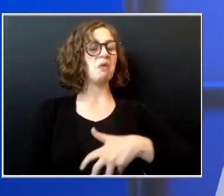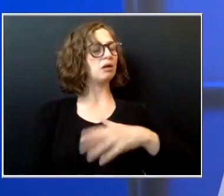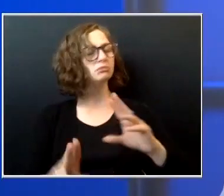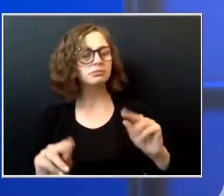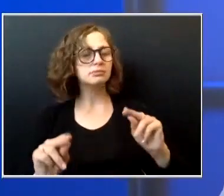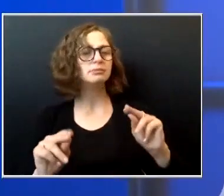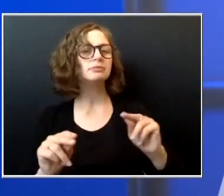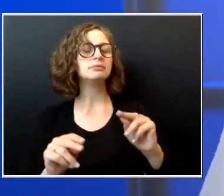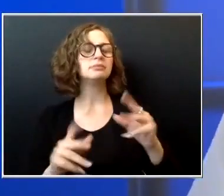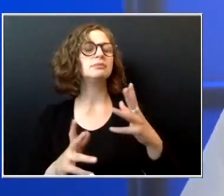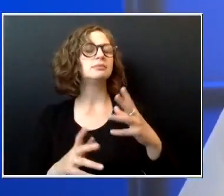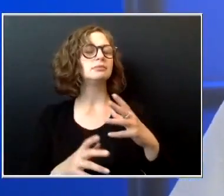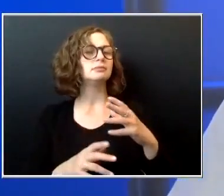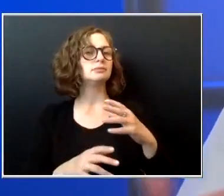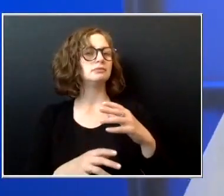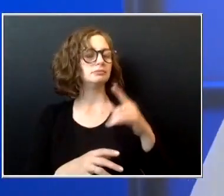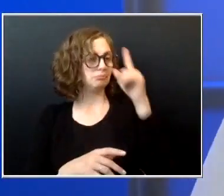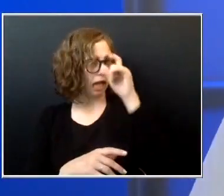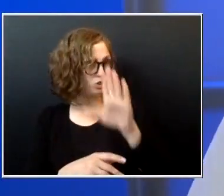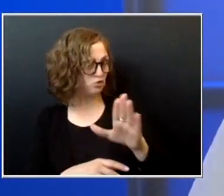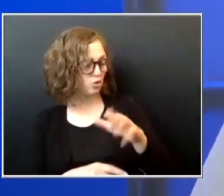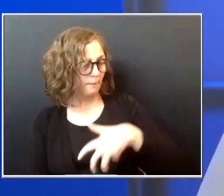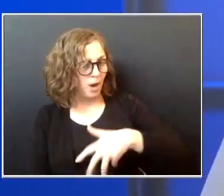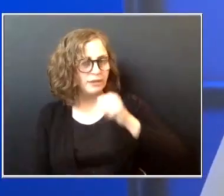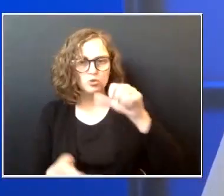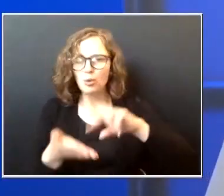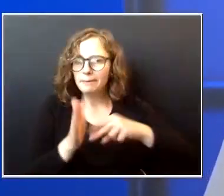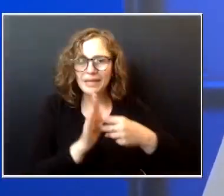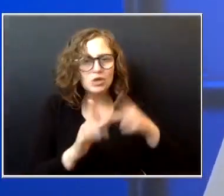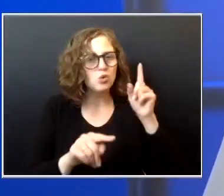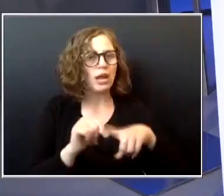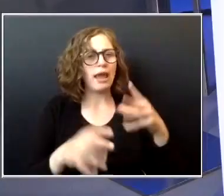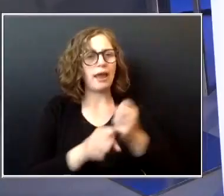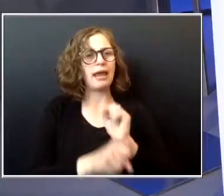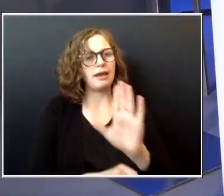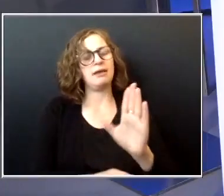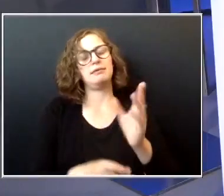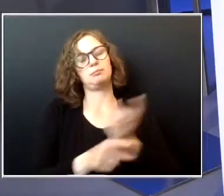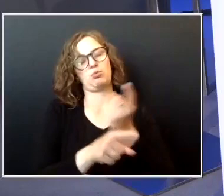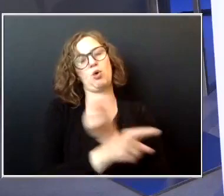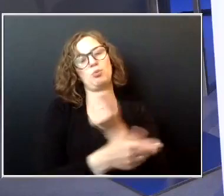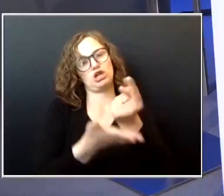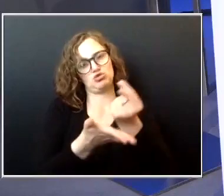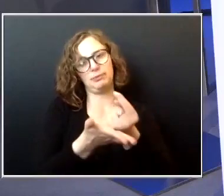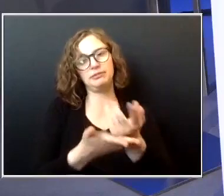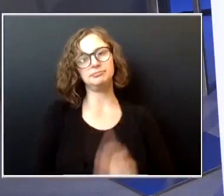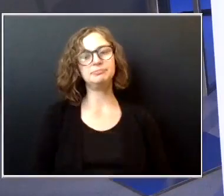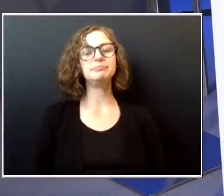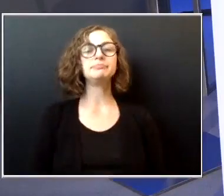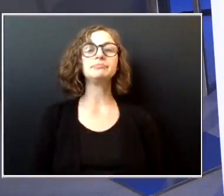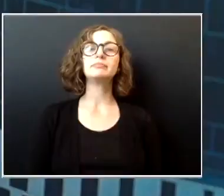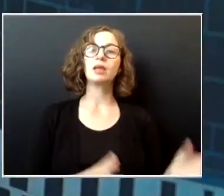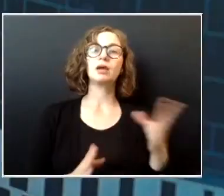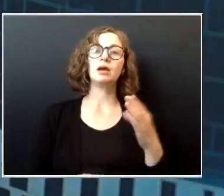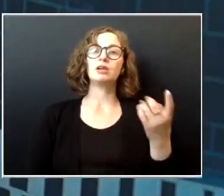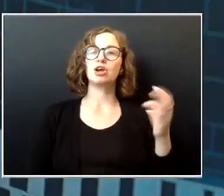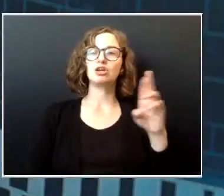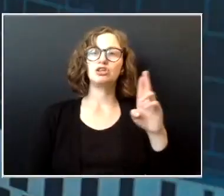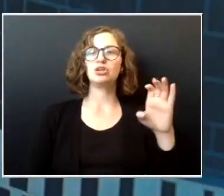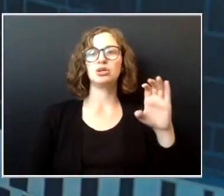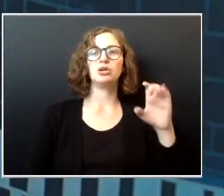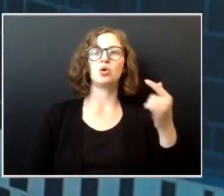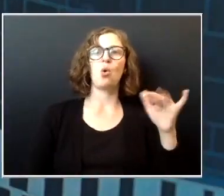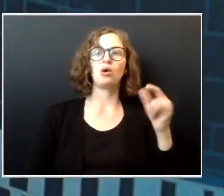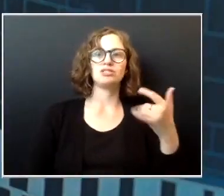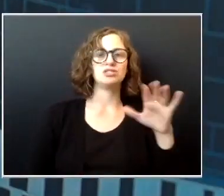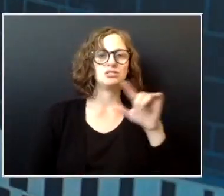pregnant does not mean you can't get the right treatment and the right screening. Dr. Gorsica, biggest takeaway? I think it's really